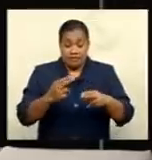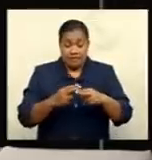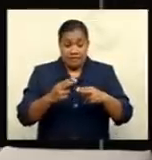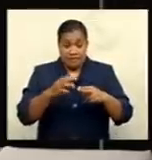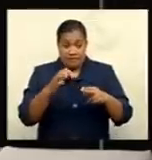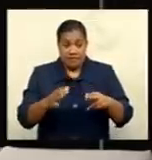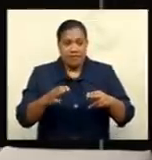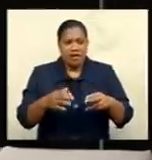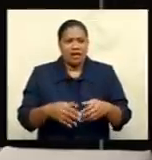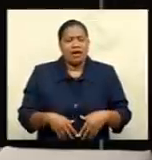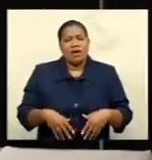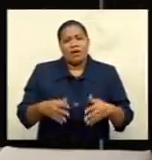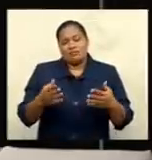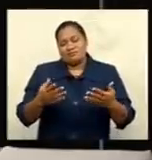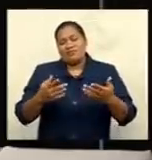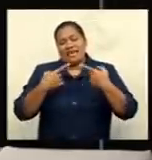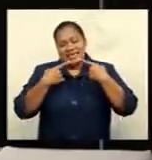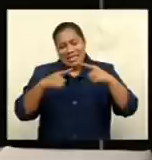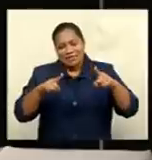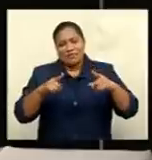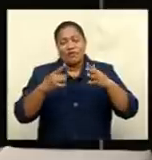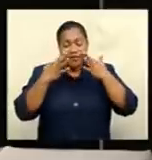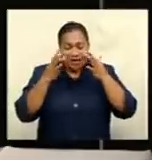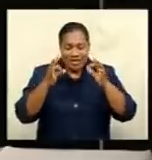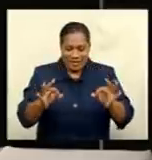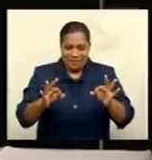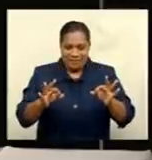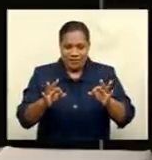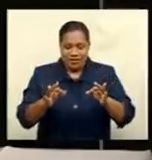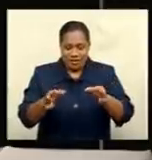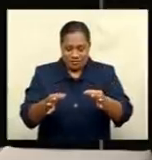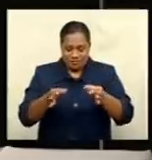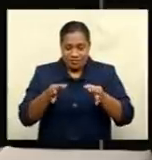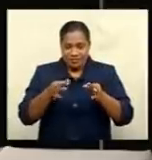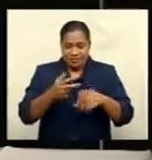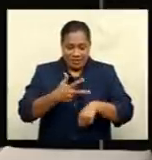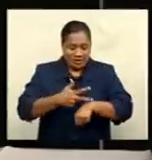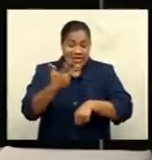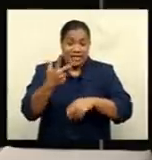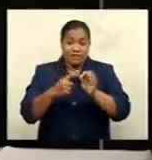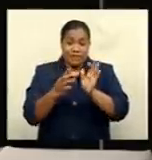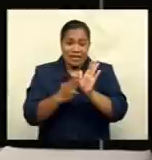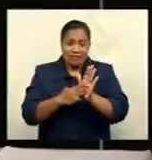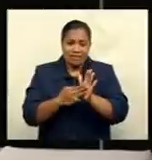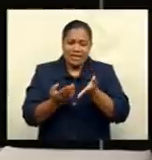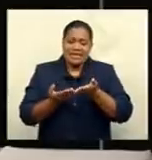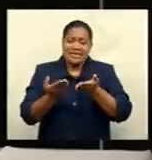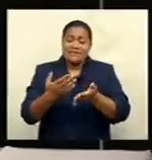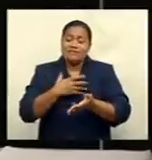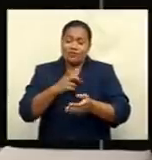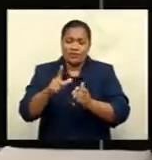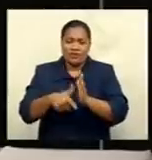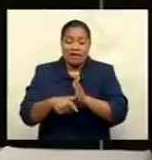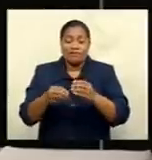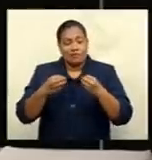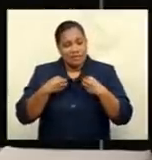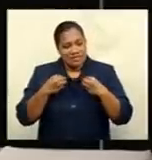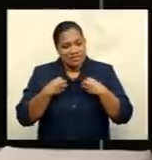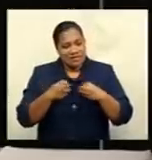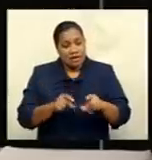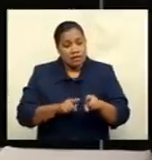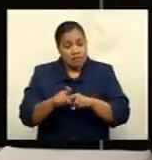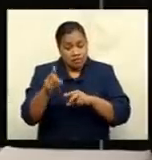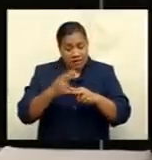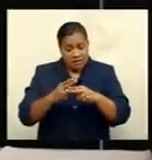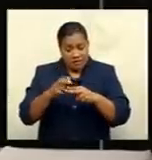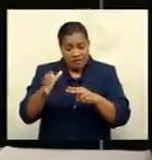curfew that has been shifted an hour back to begin at 8 p.m. as it gives them more time to do business. Most farmers have been